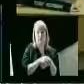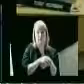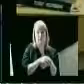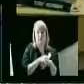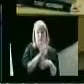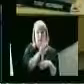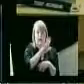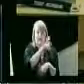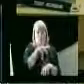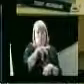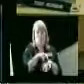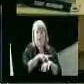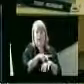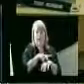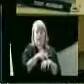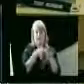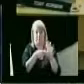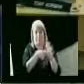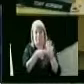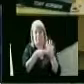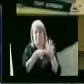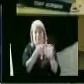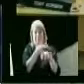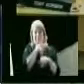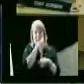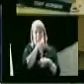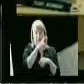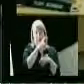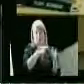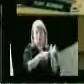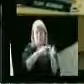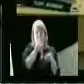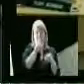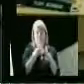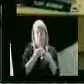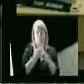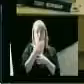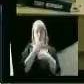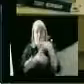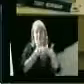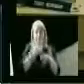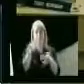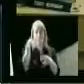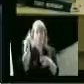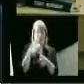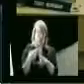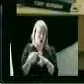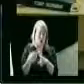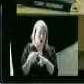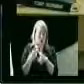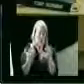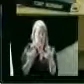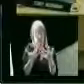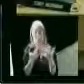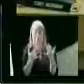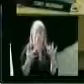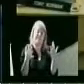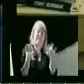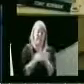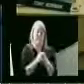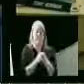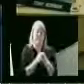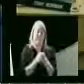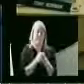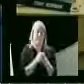him necessary to go through a process called or whatever